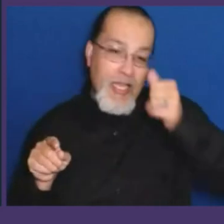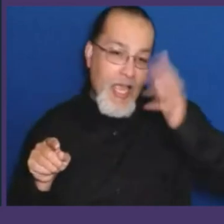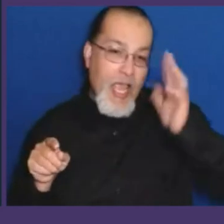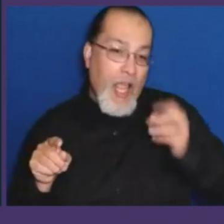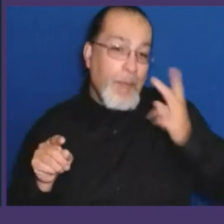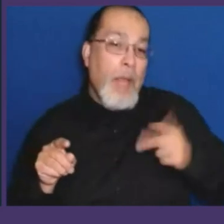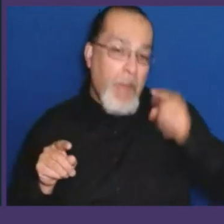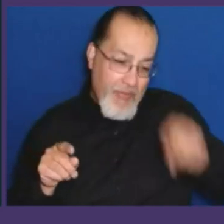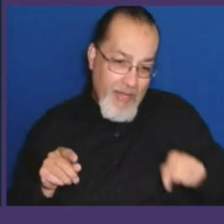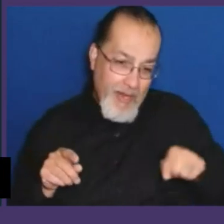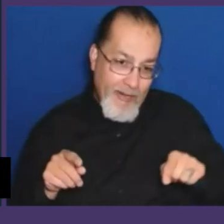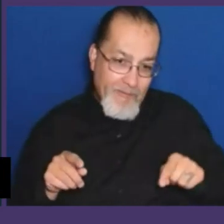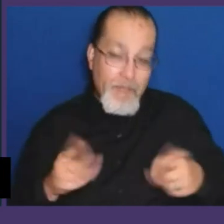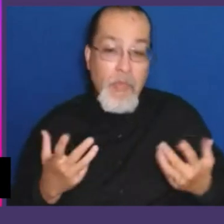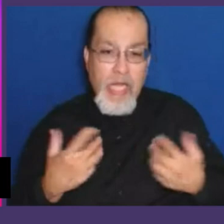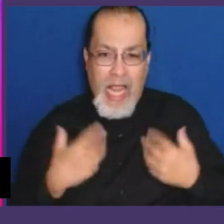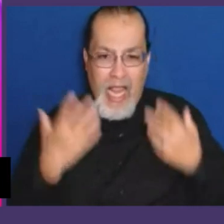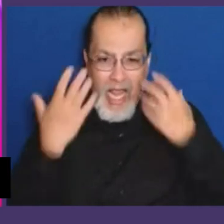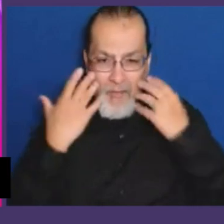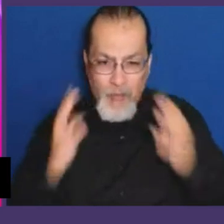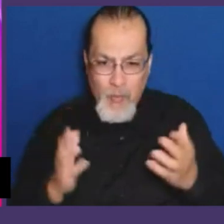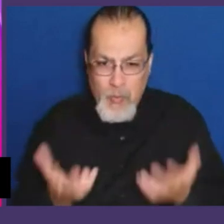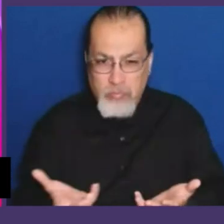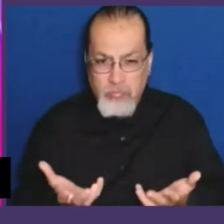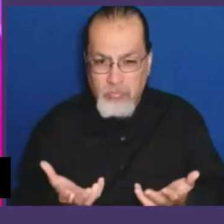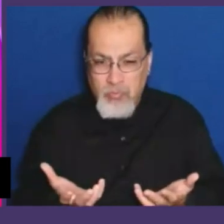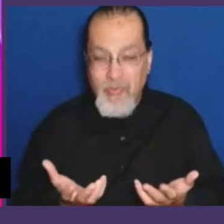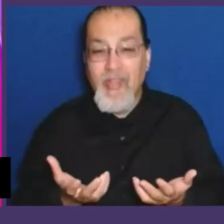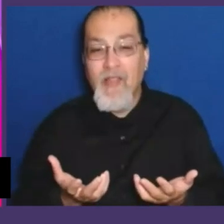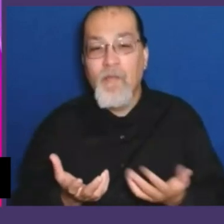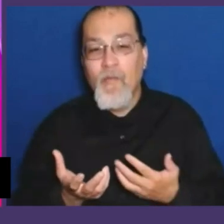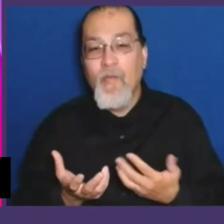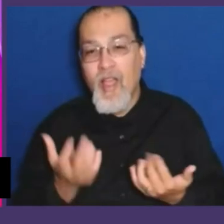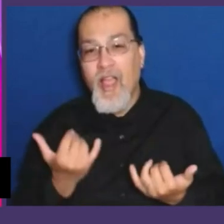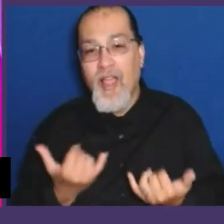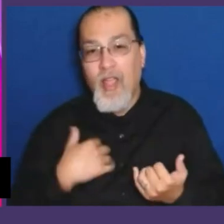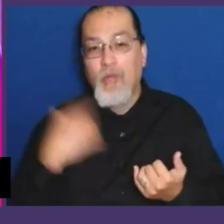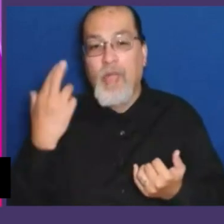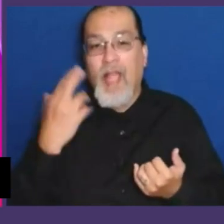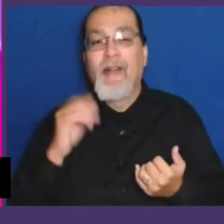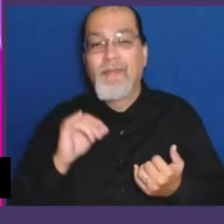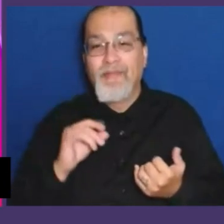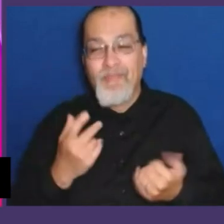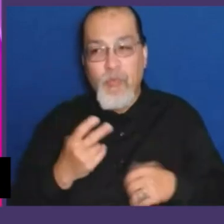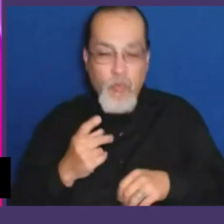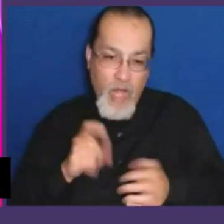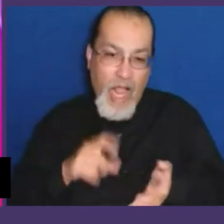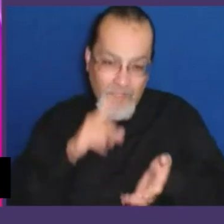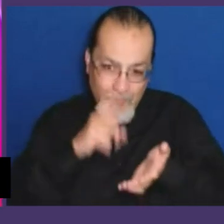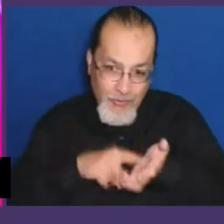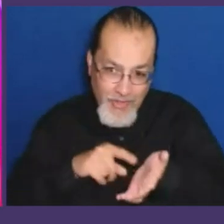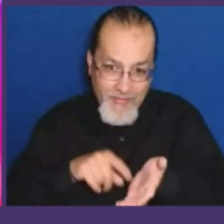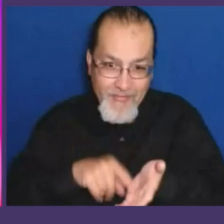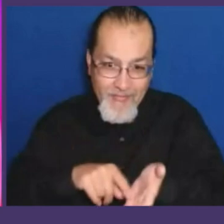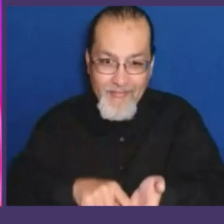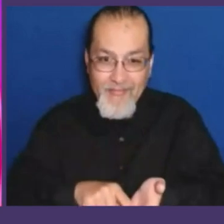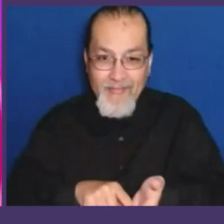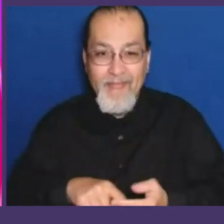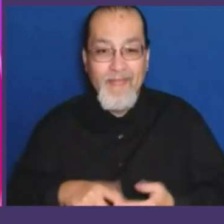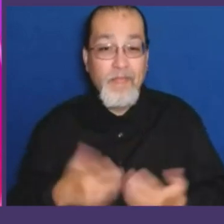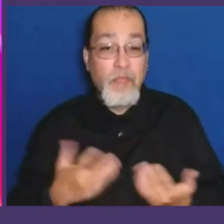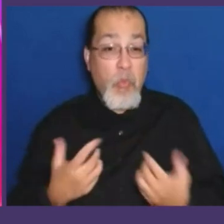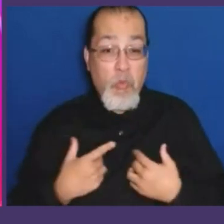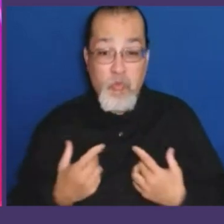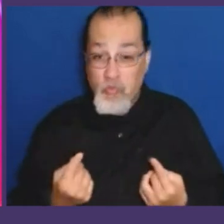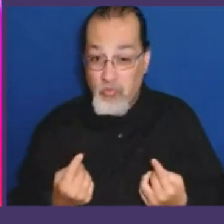or don't know of my self-knowledge, right? So I do some tool use, and I go to Wikipedia, and I look up California's population and